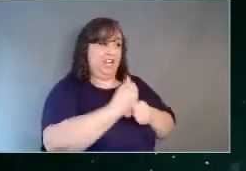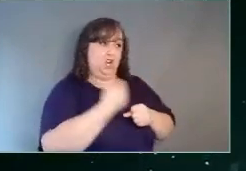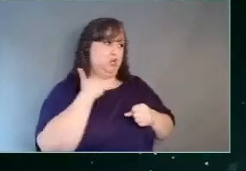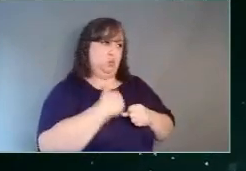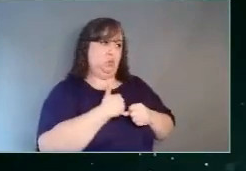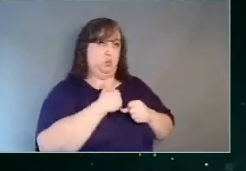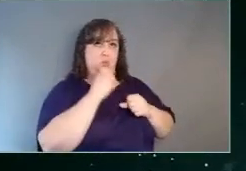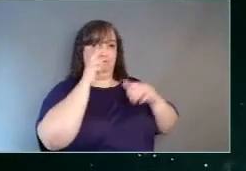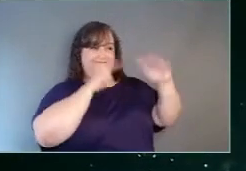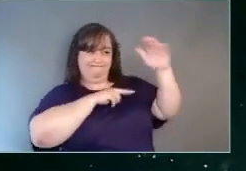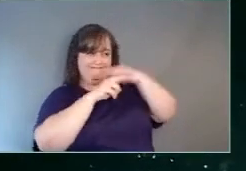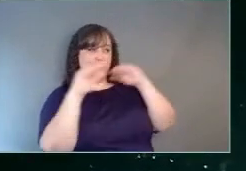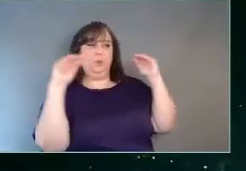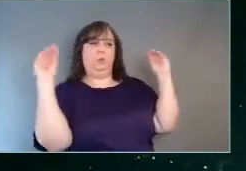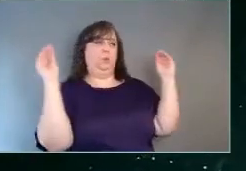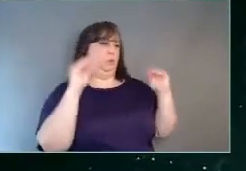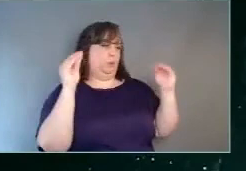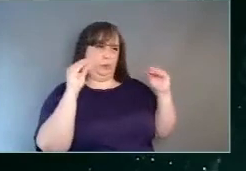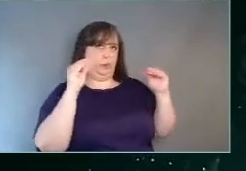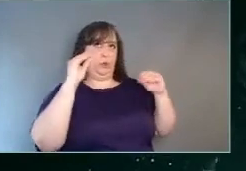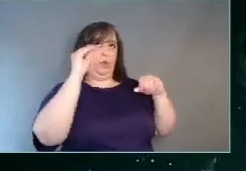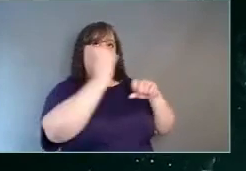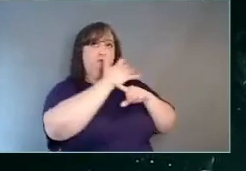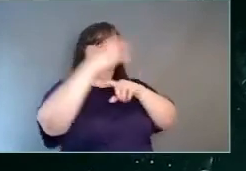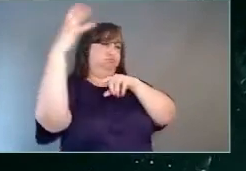first thing. We do have